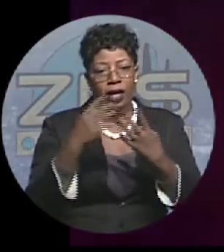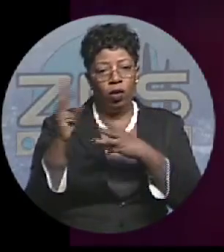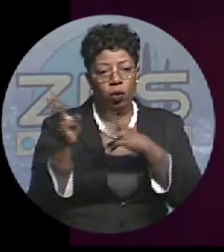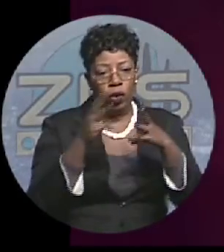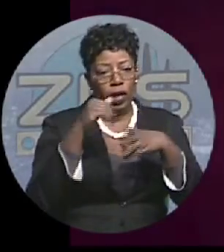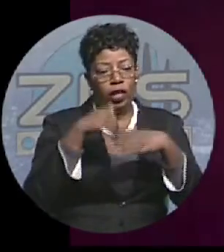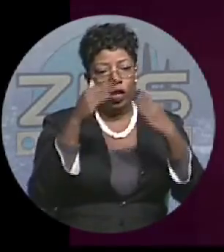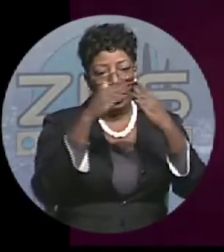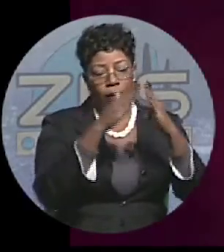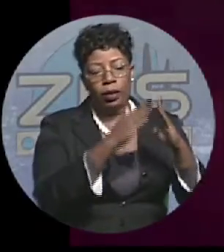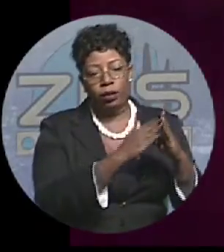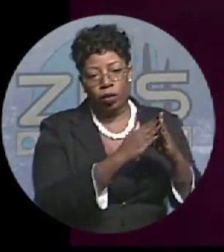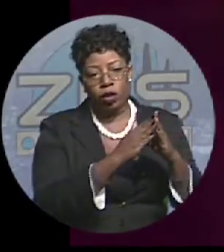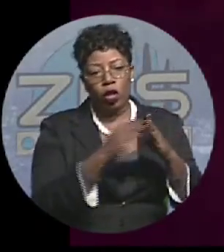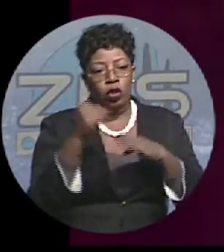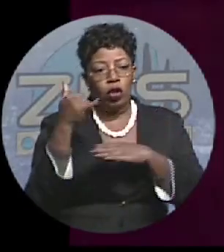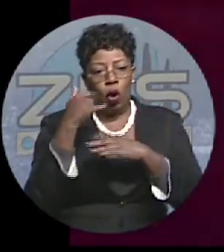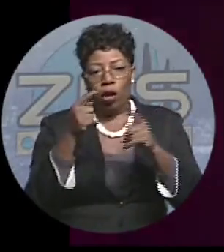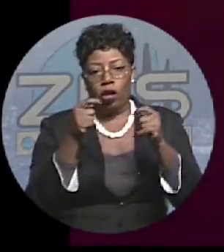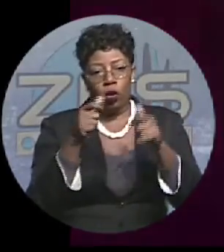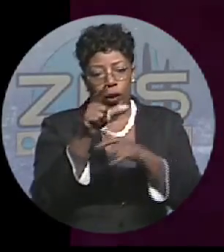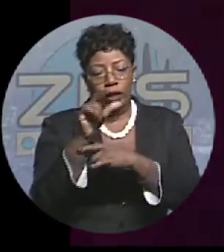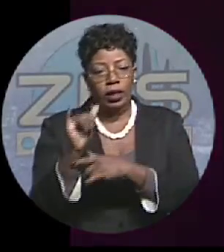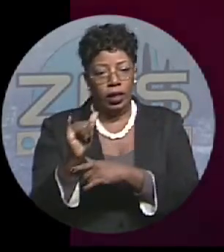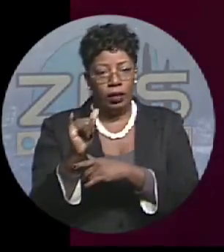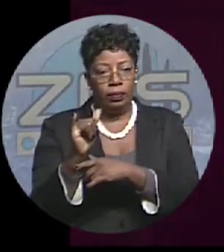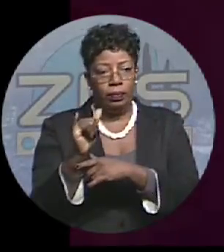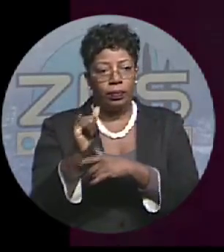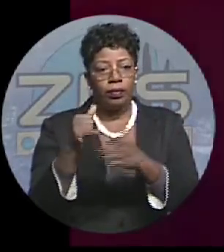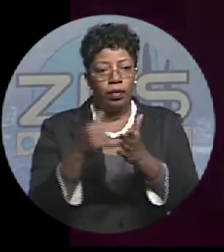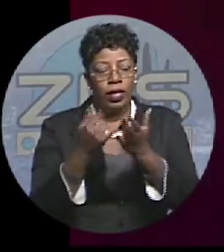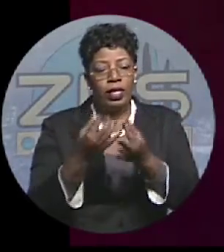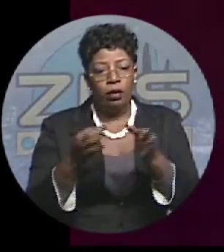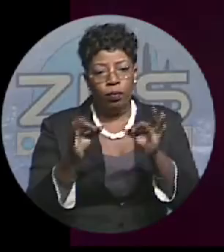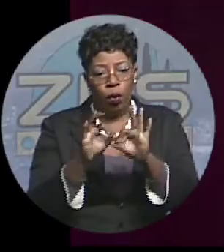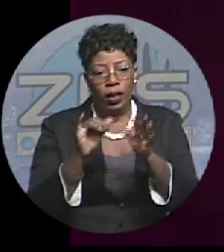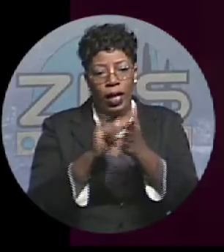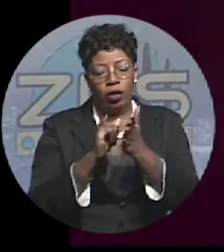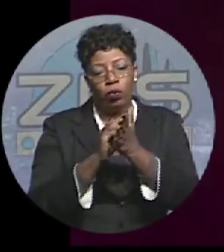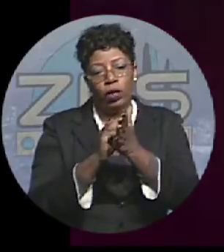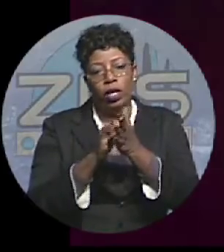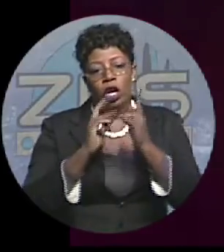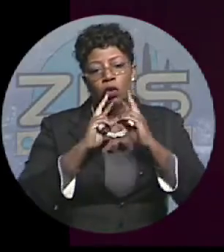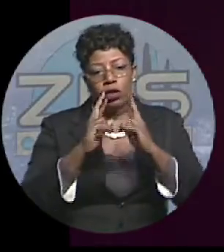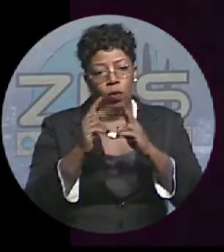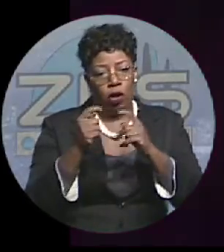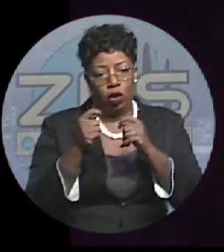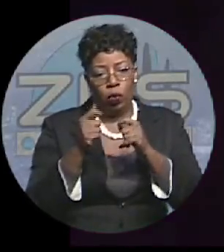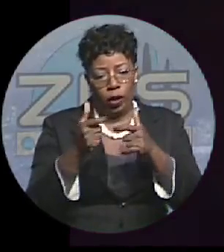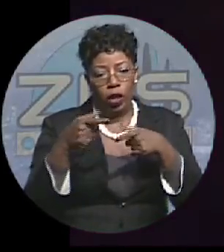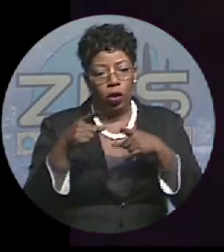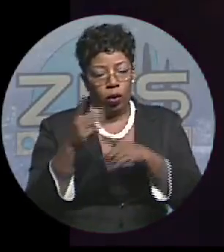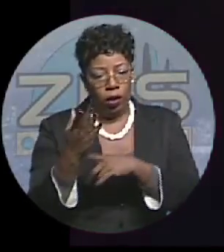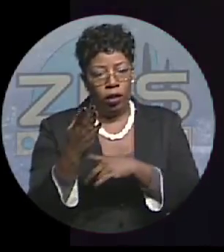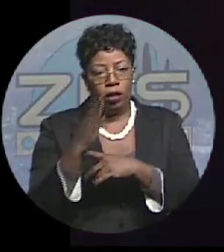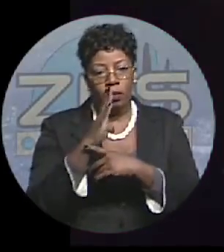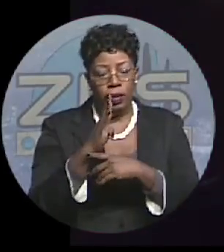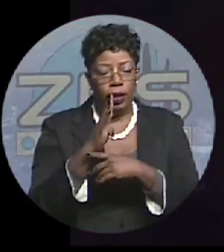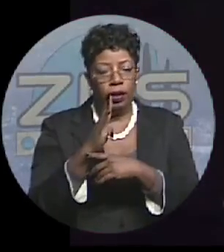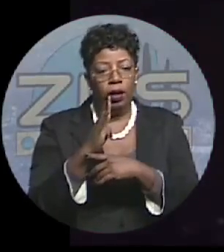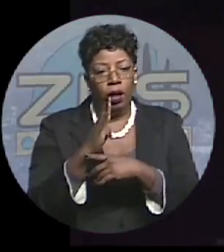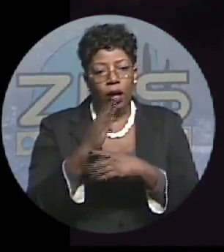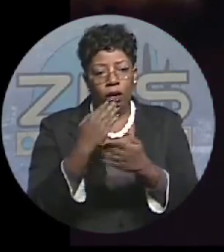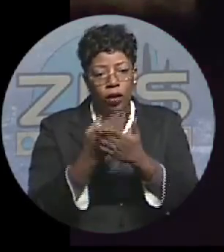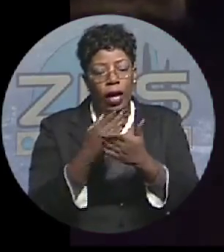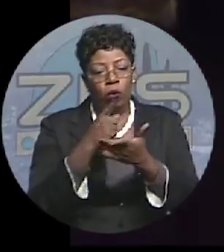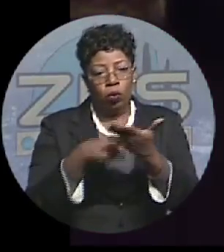their neighborhood, within their community, to call us right away. It is imperative that we respond very quickly and to be very efficient in what we